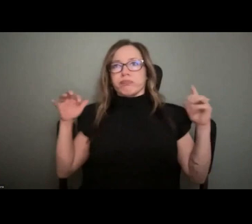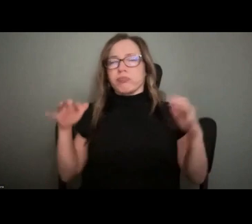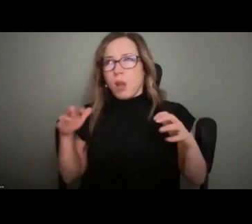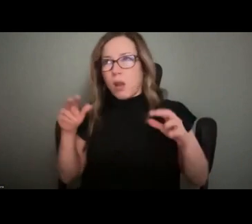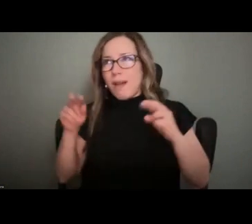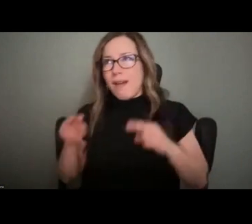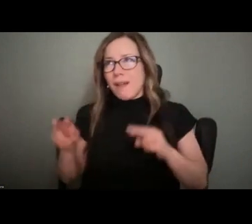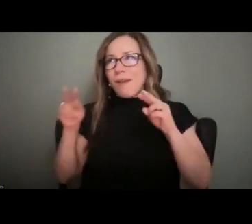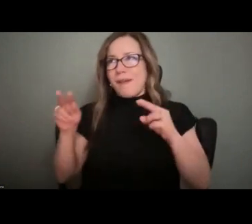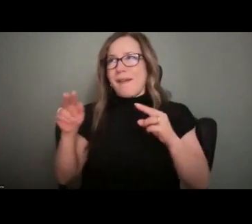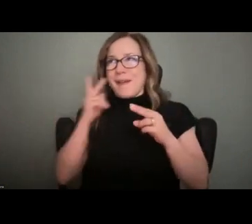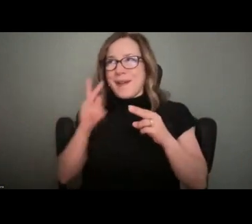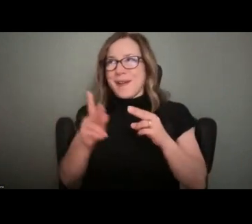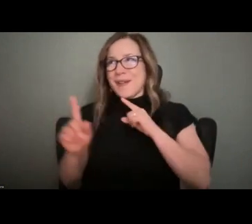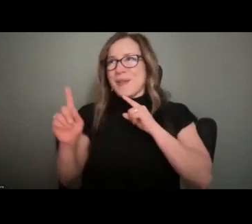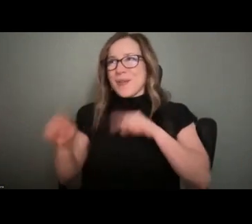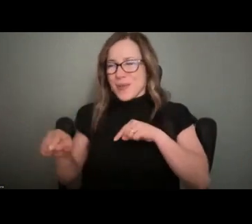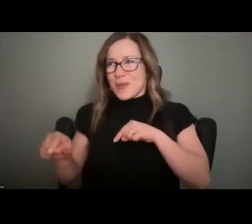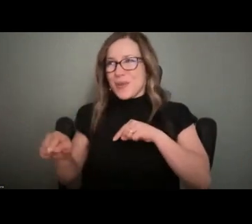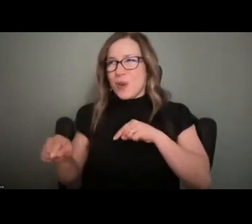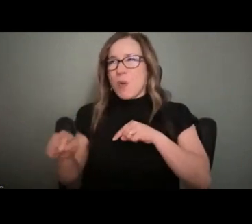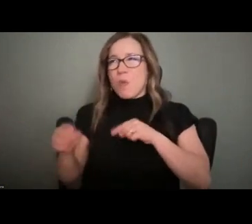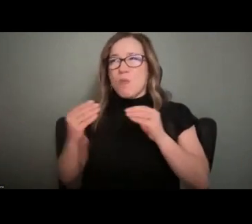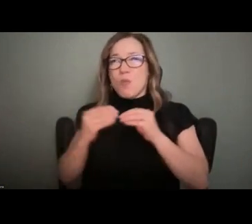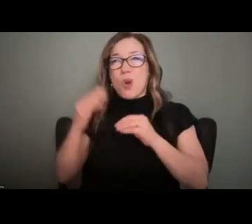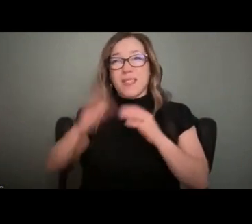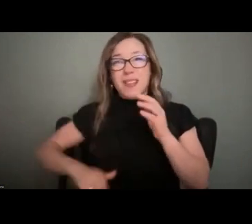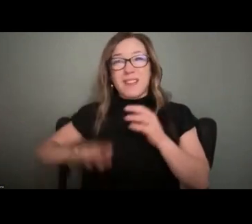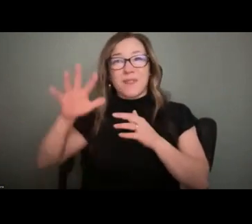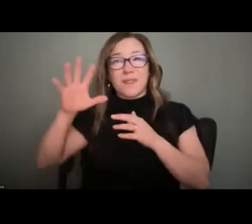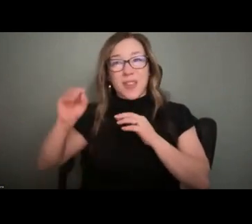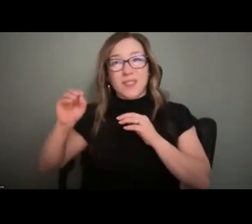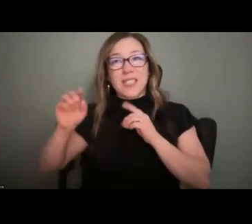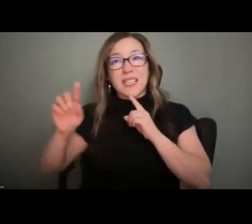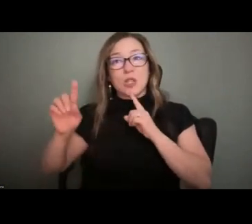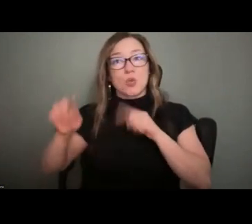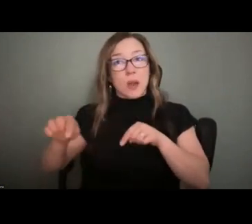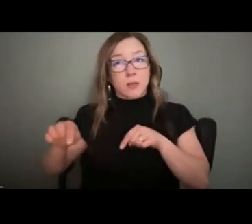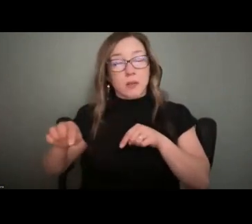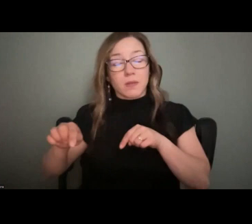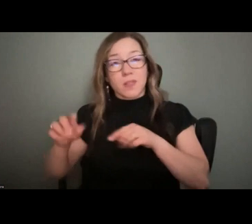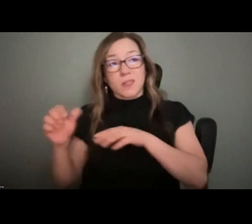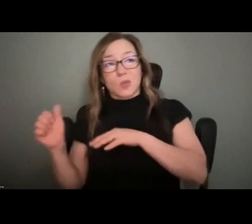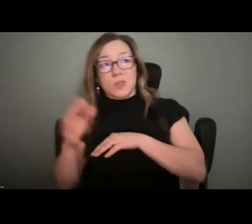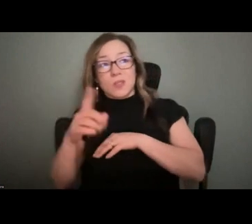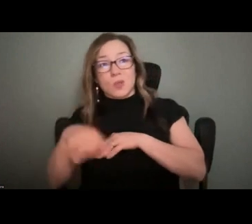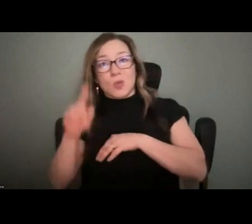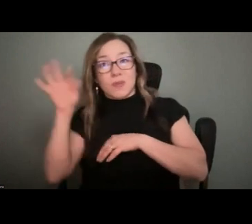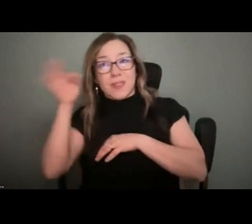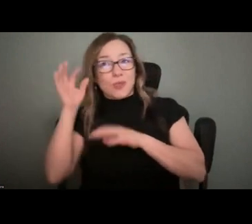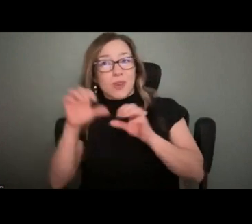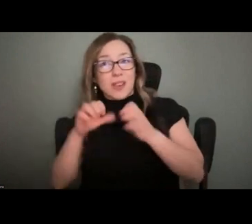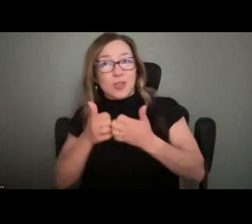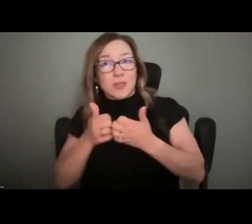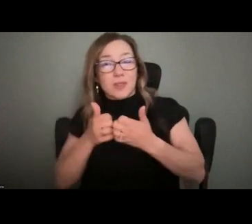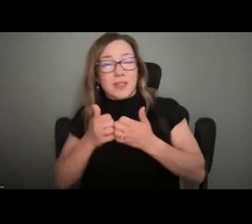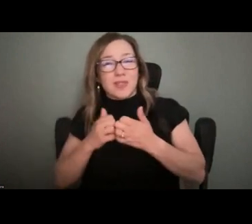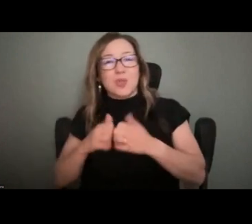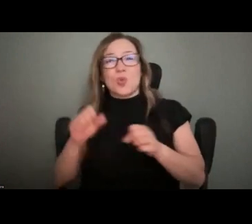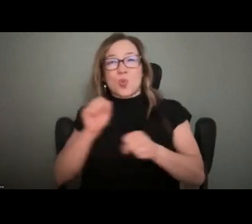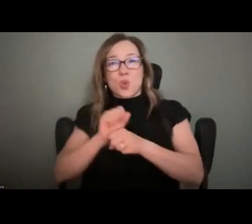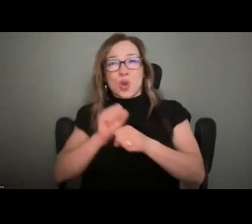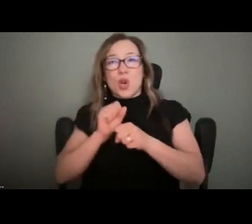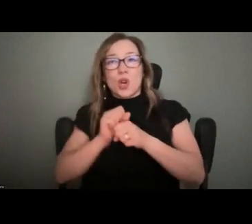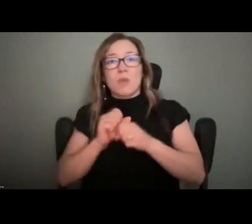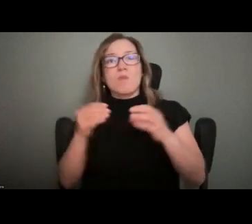order that issues more than 50 directives to federal agencies to further our work together on